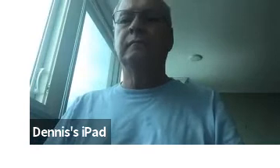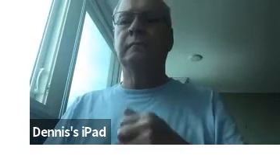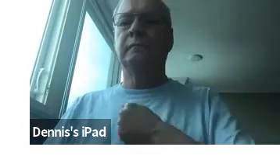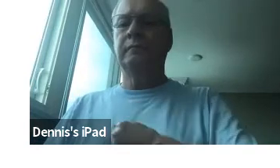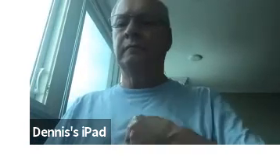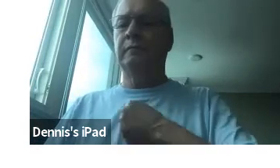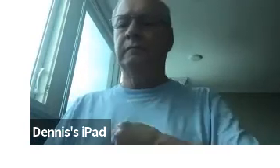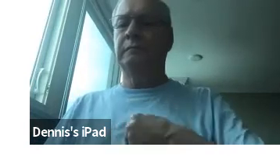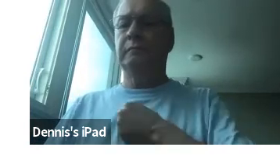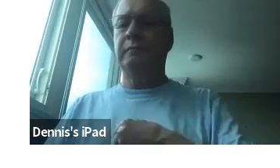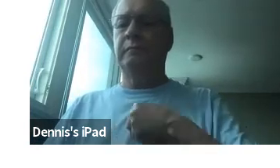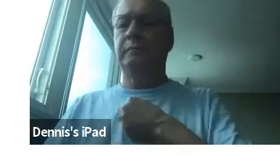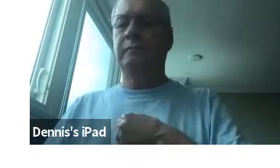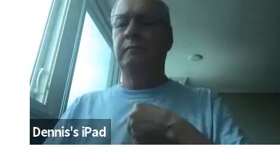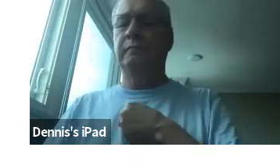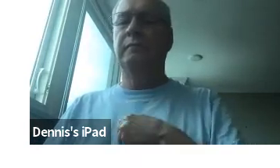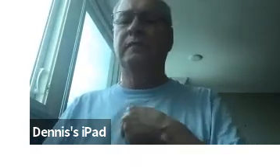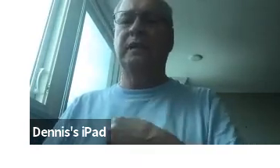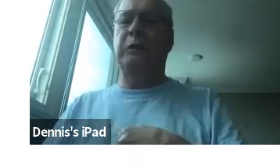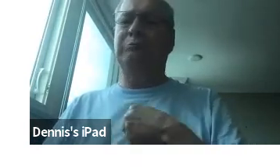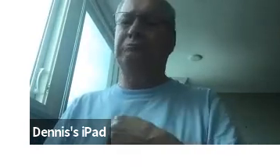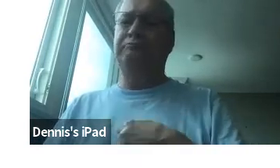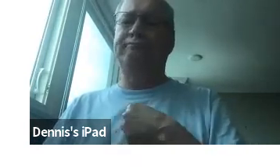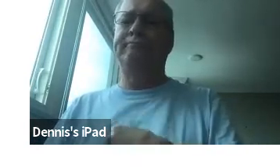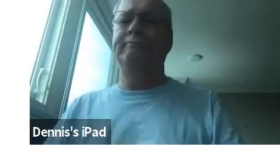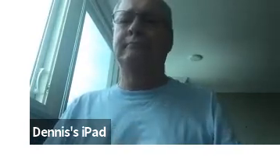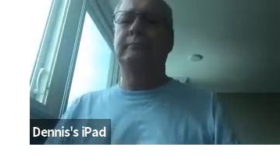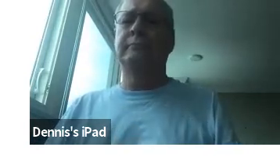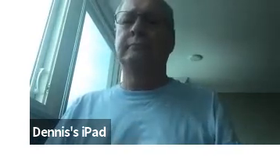like please, but with a closed hand this time. Amazing.